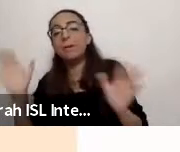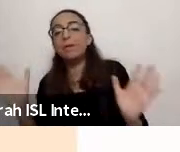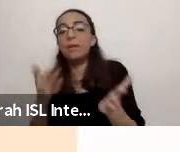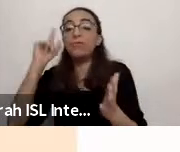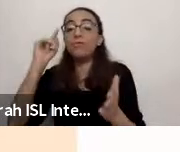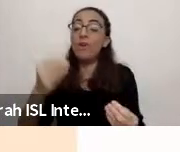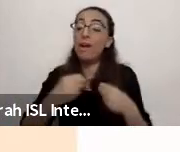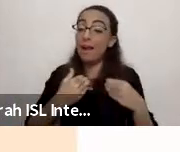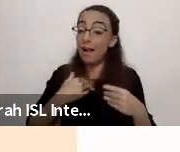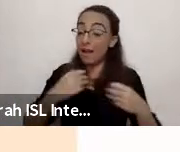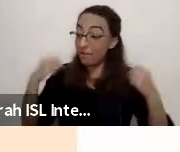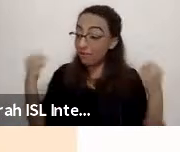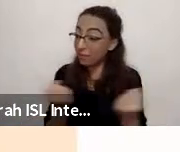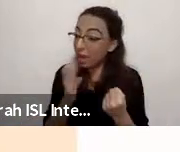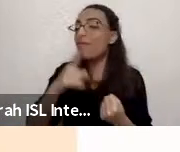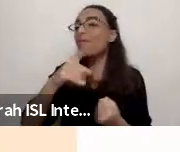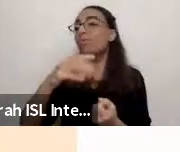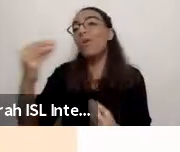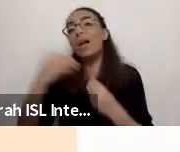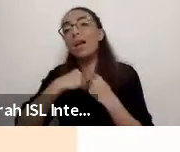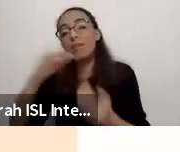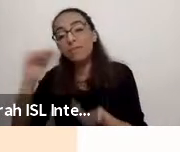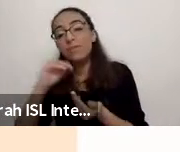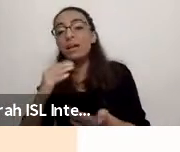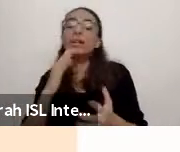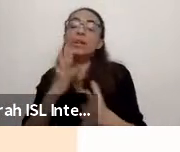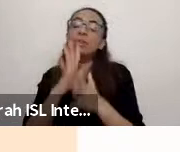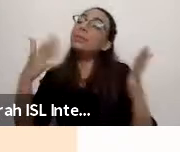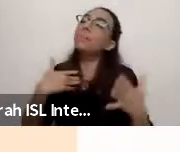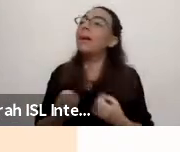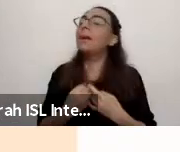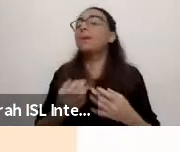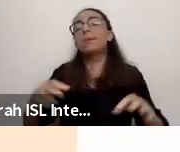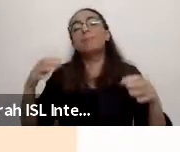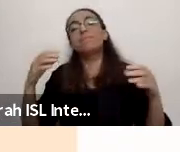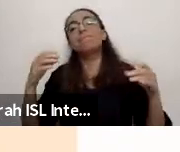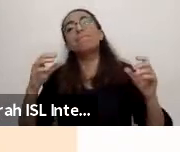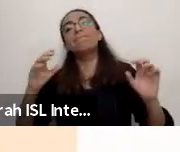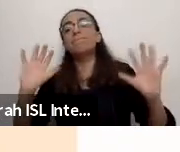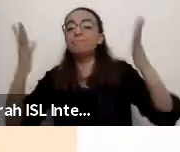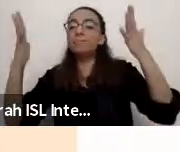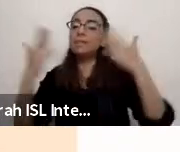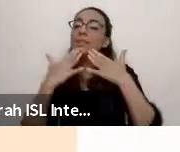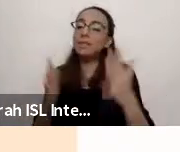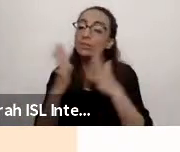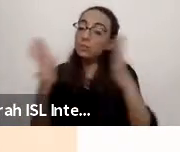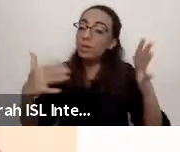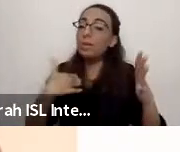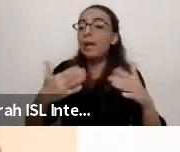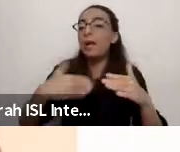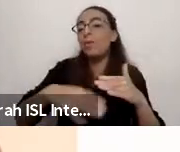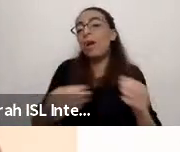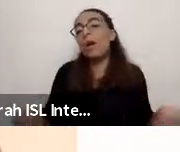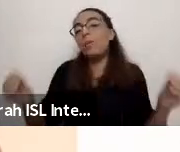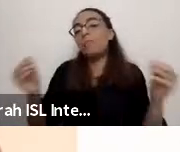for recognizing our efforts and for giving us a reason to rejoice and excel more in the efforts. Thank you so much.